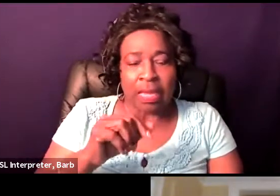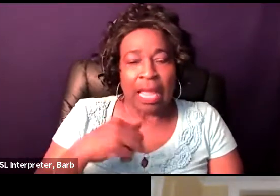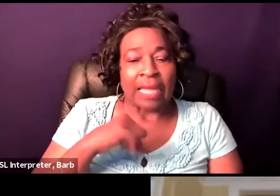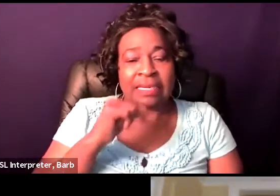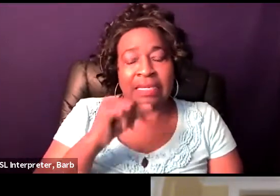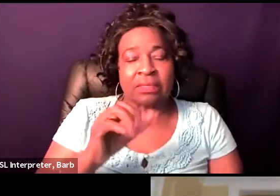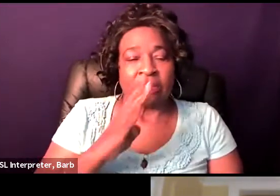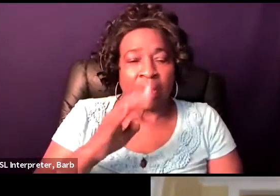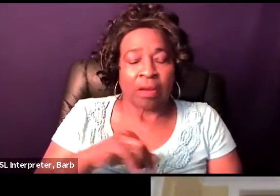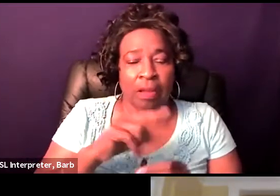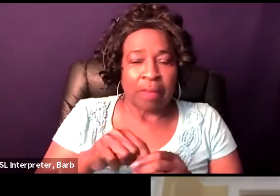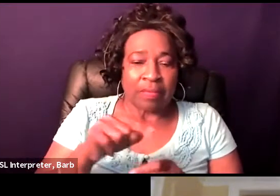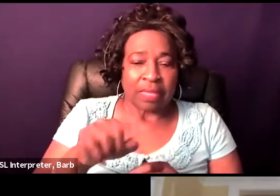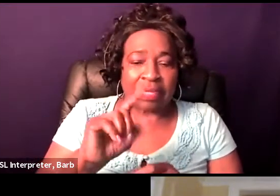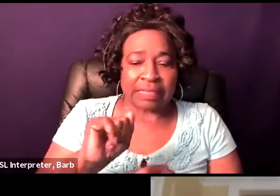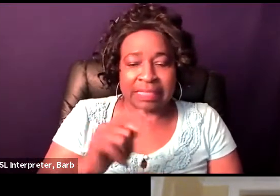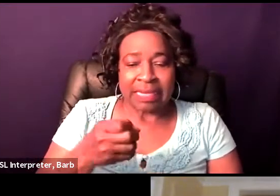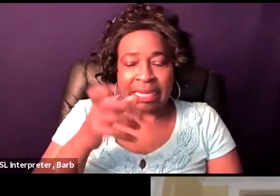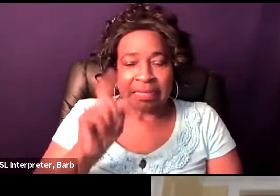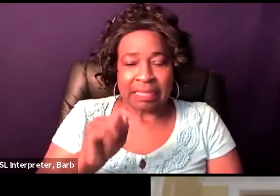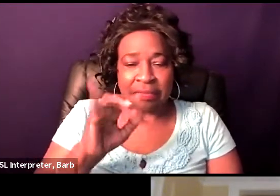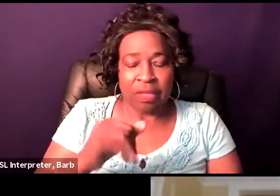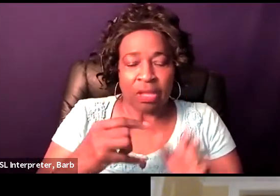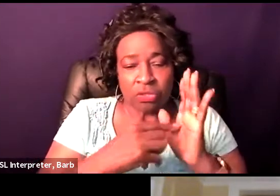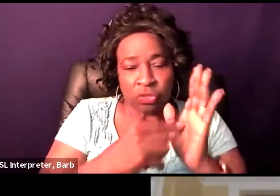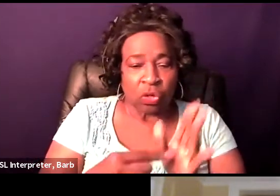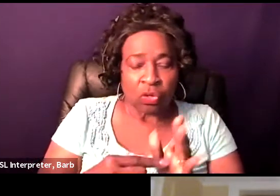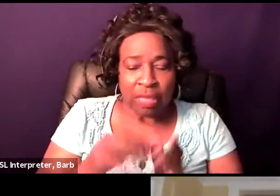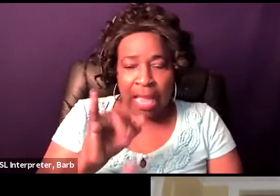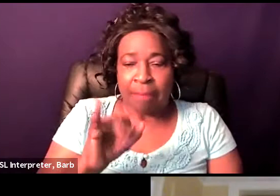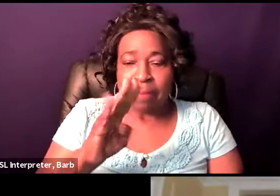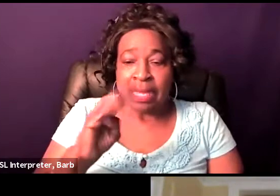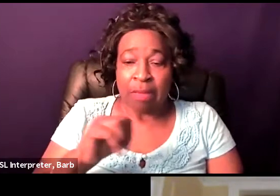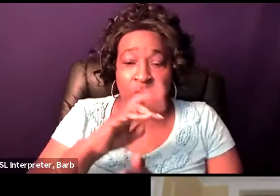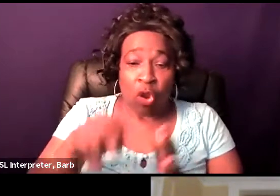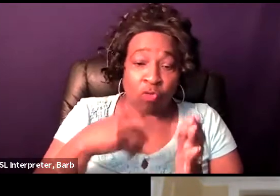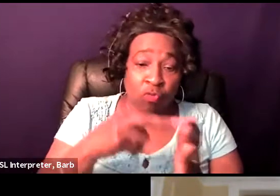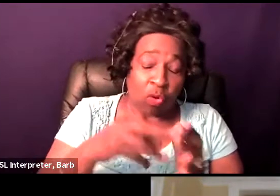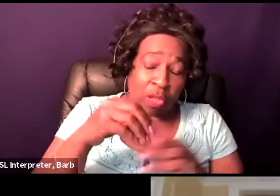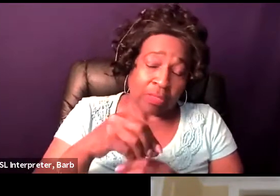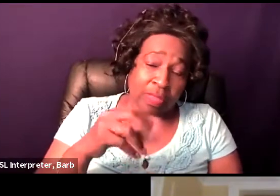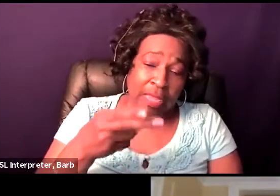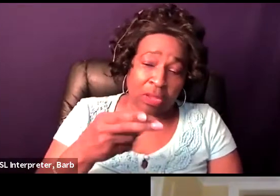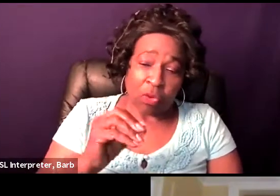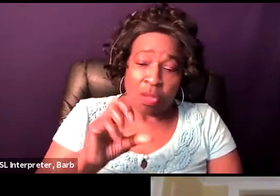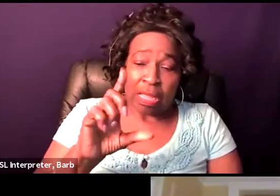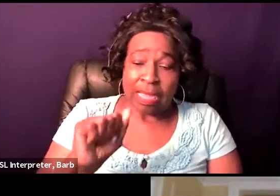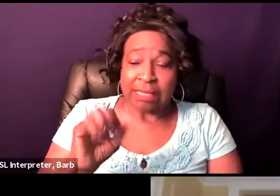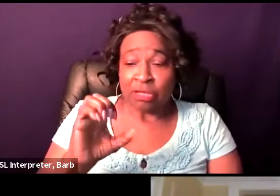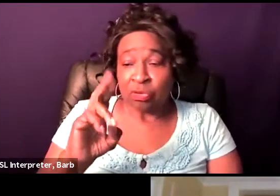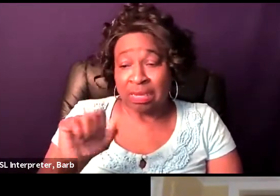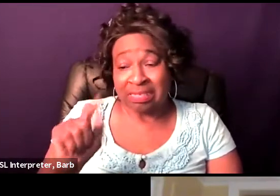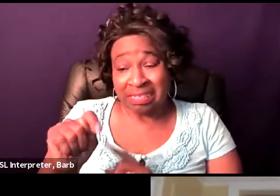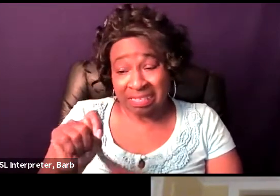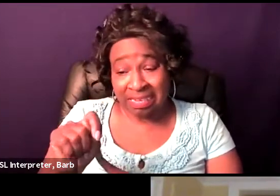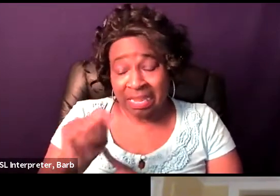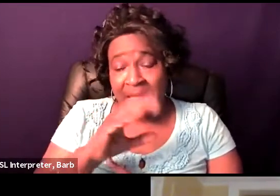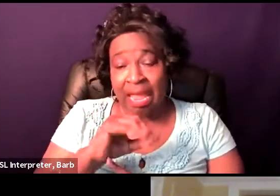talk, a text that shows IBM's role in the Holocaust, and how, you know, one way